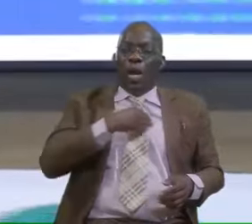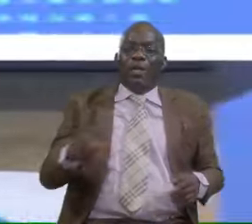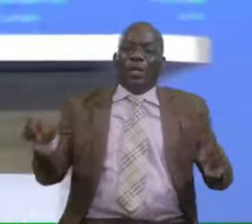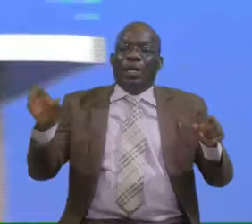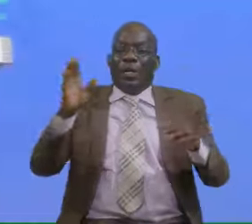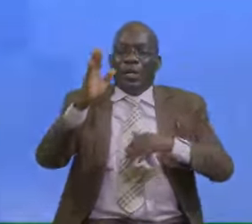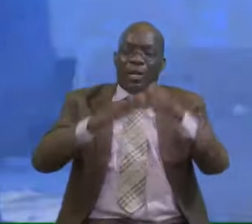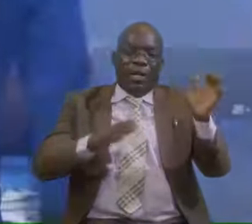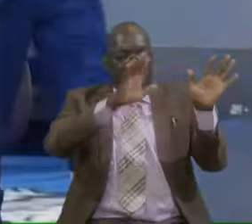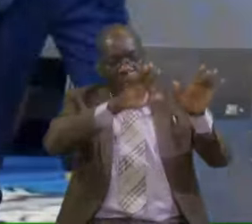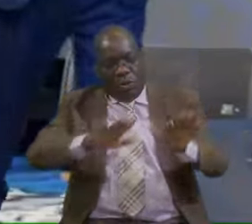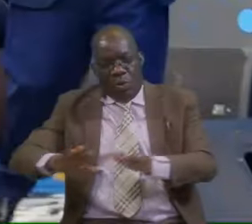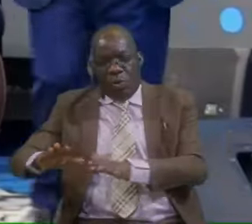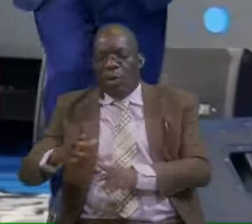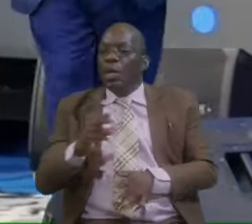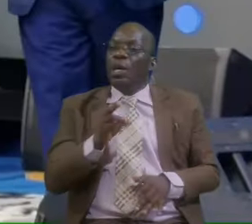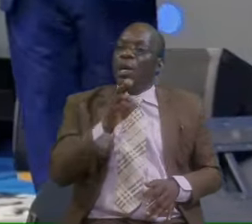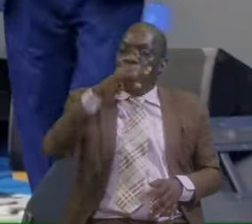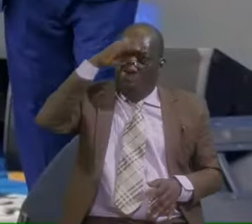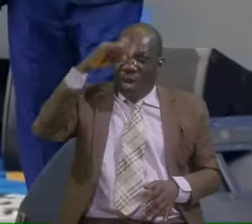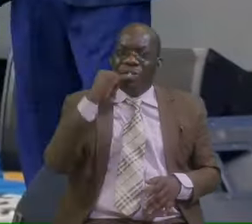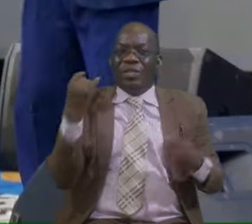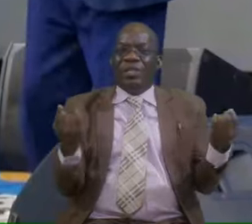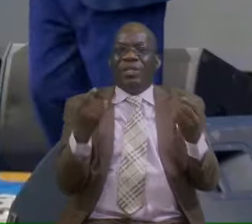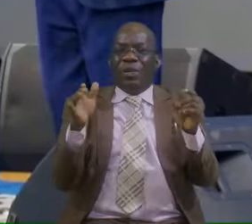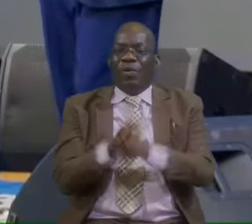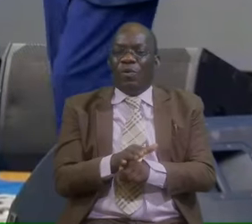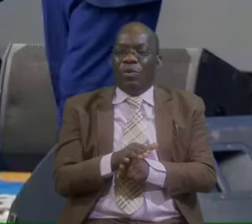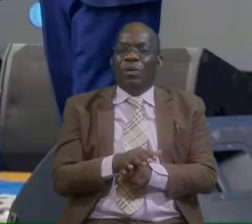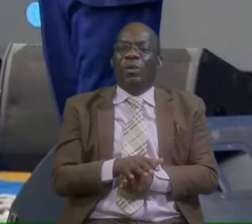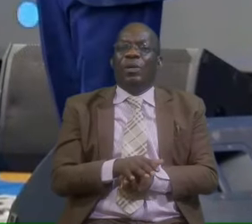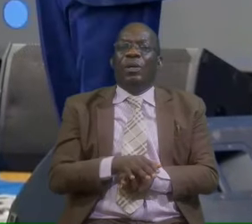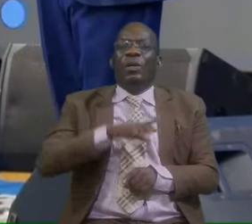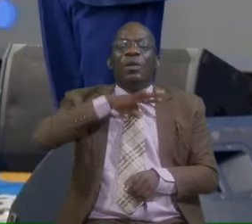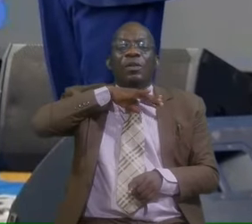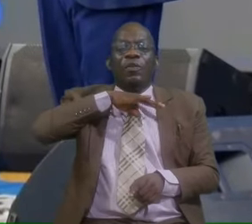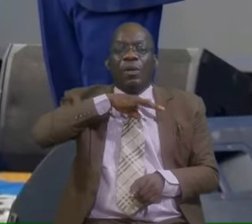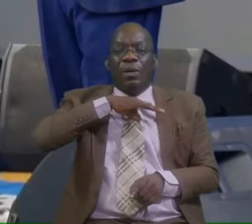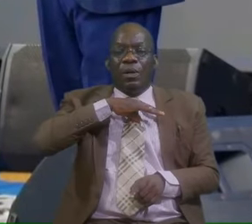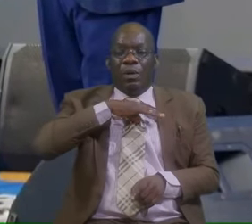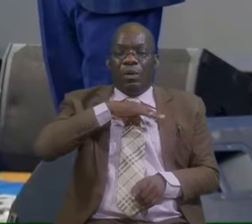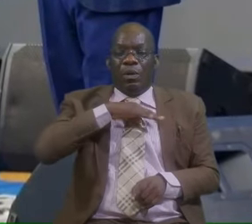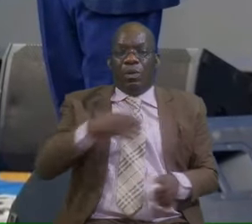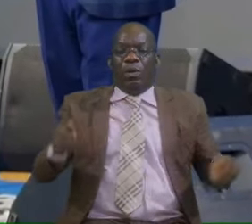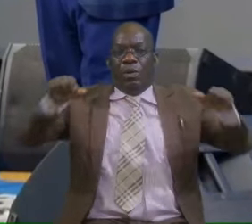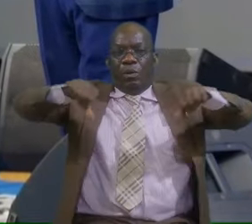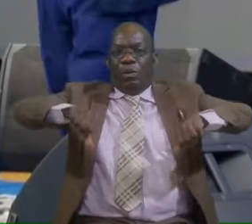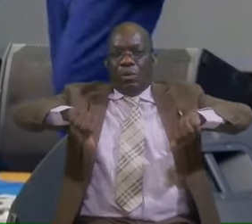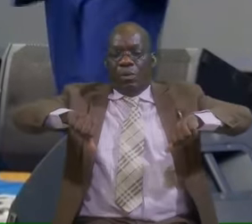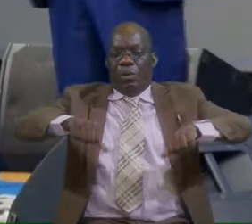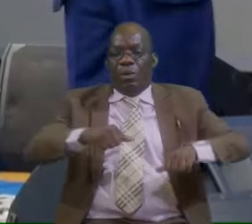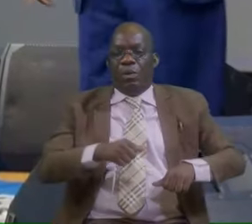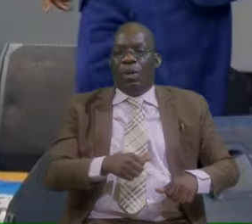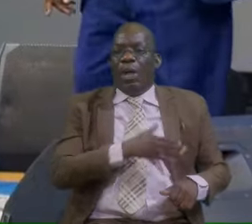And man is sinful, defiled, doomed, and